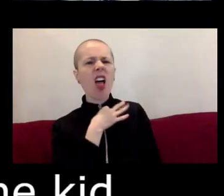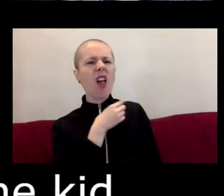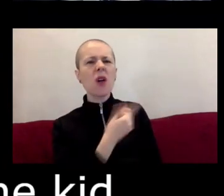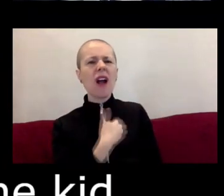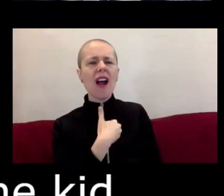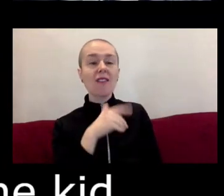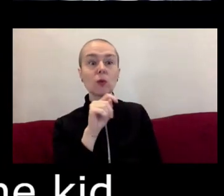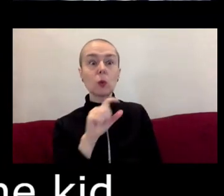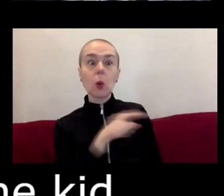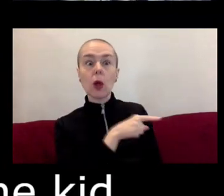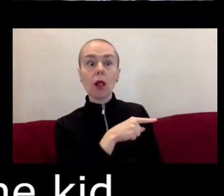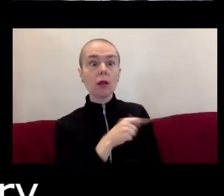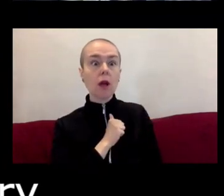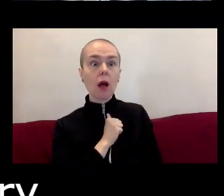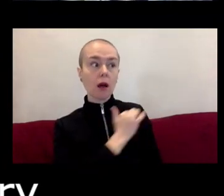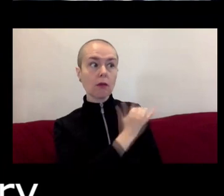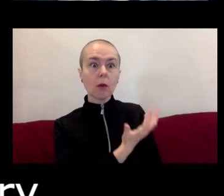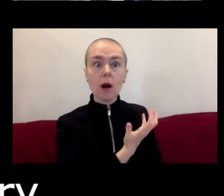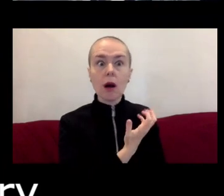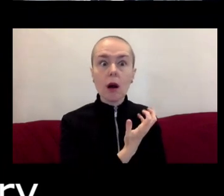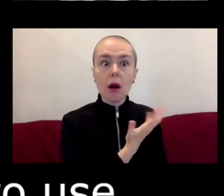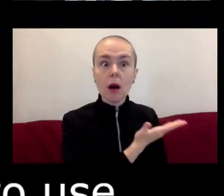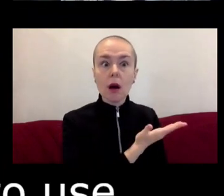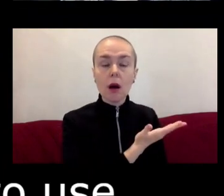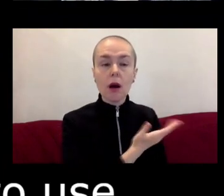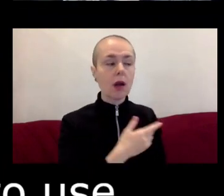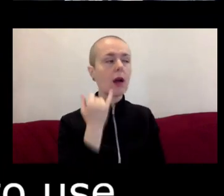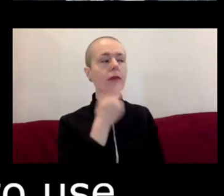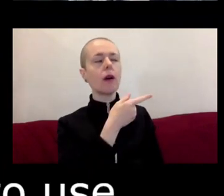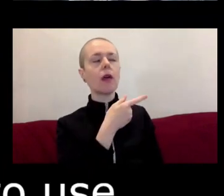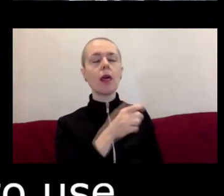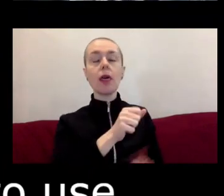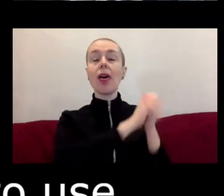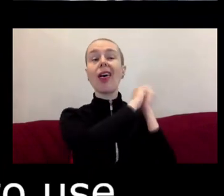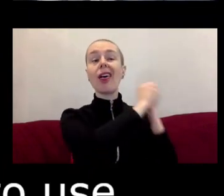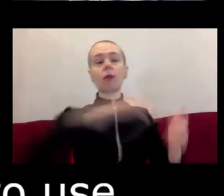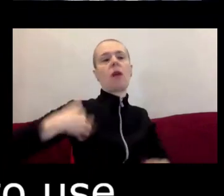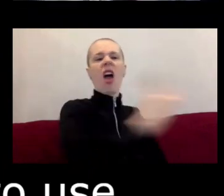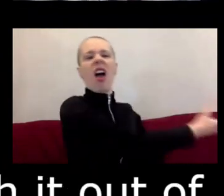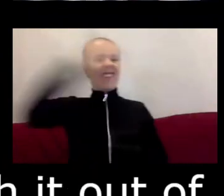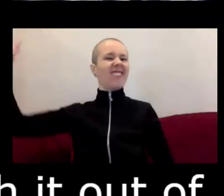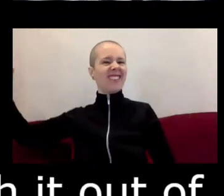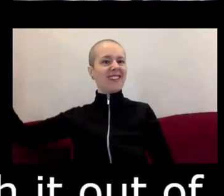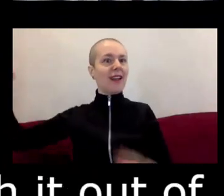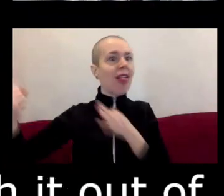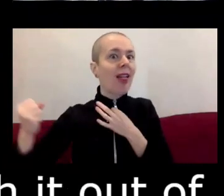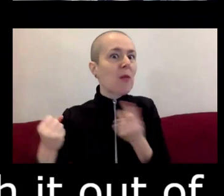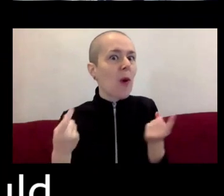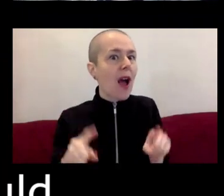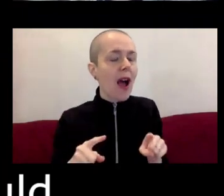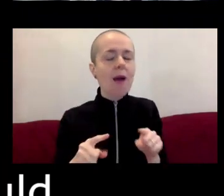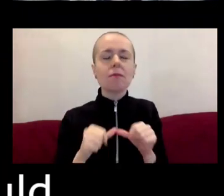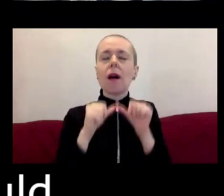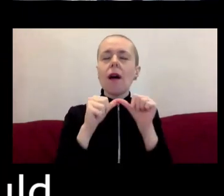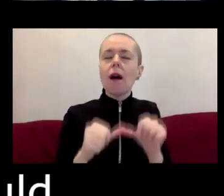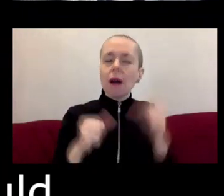interesting tool. I want to use that too. What if I snatch it out of her hand? Like, what would happen? So they're just constantly working